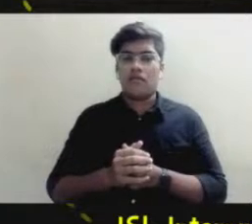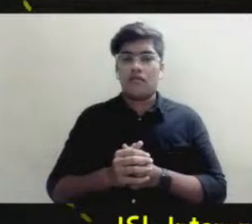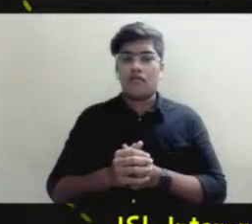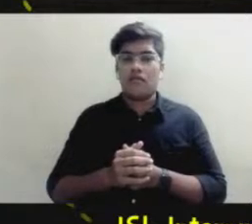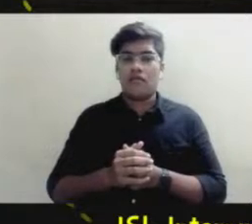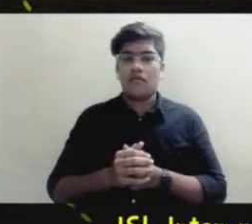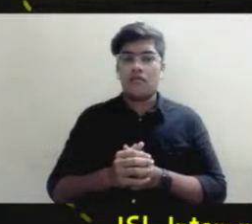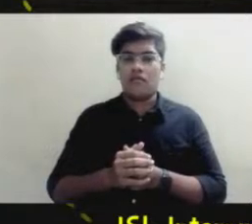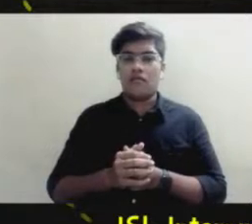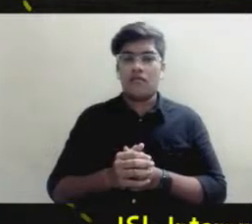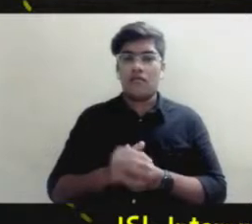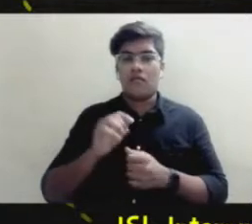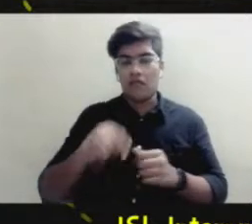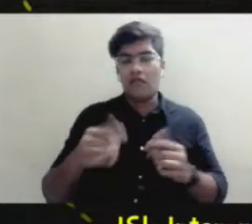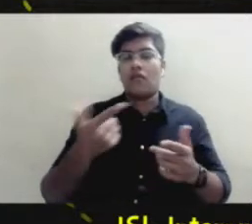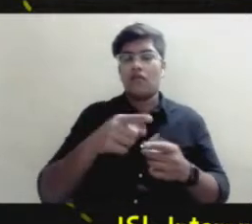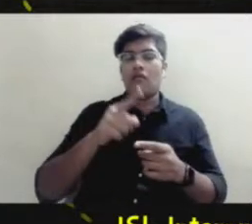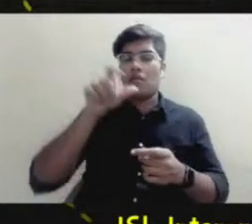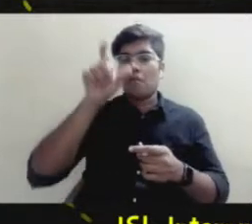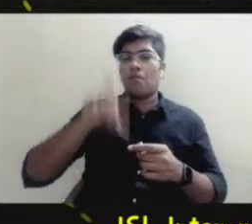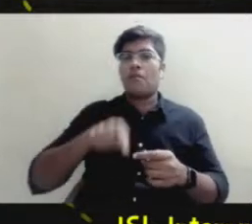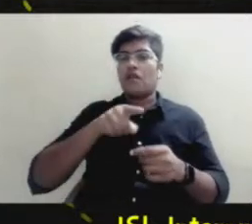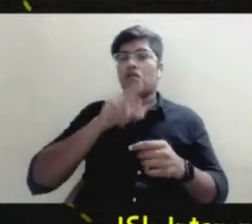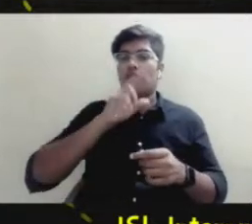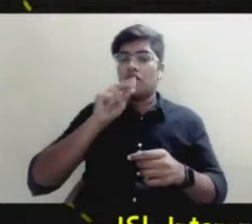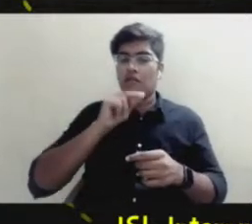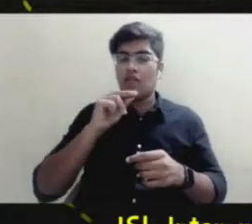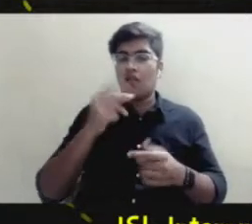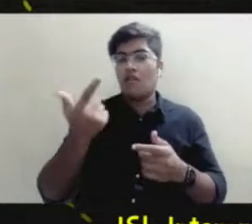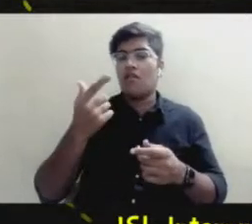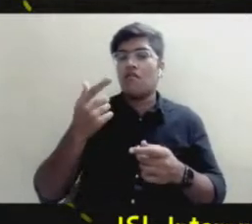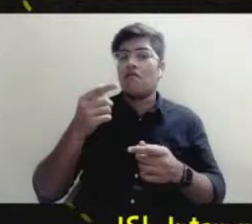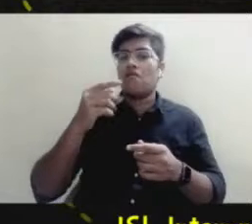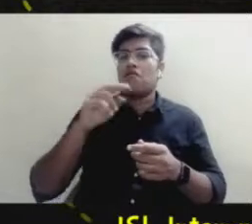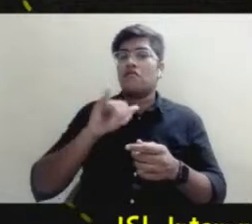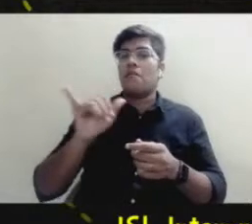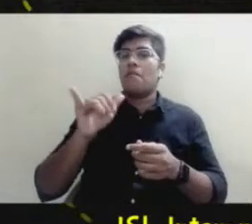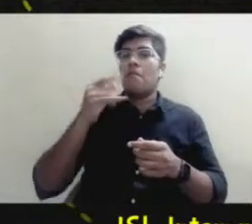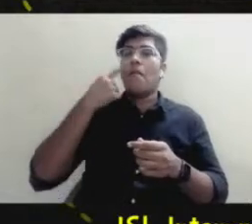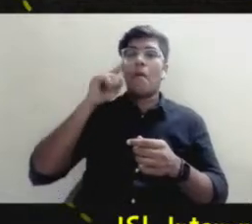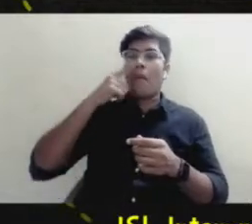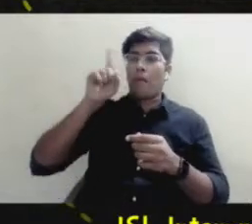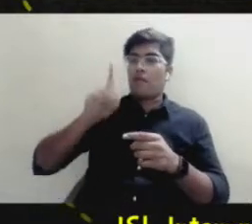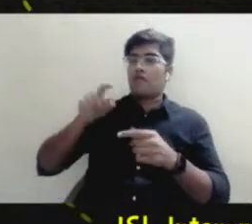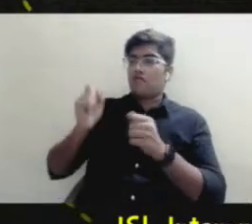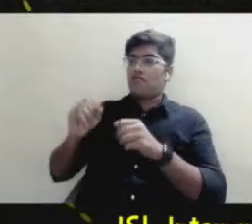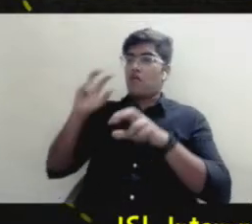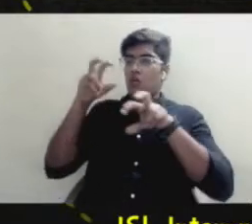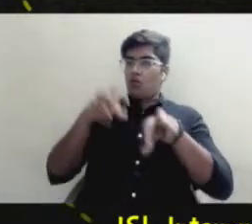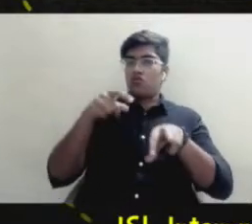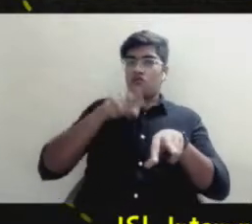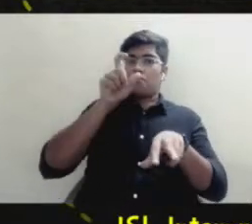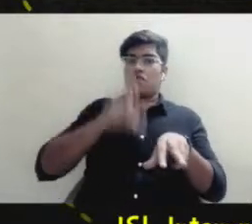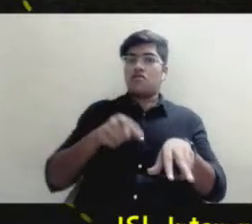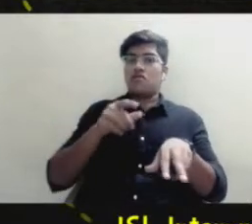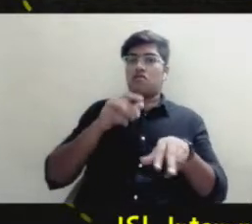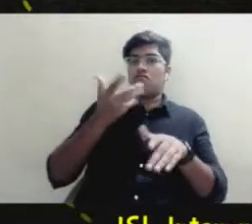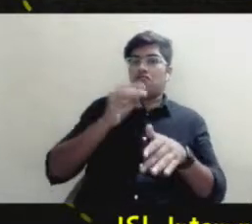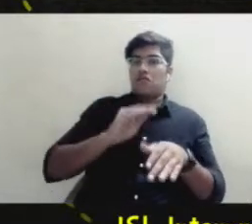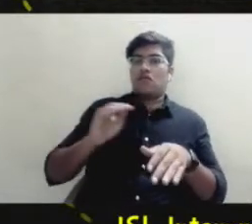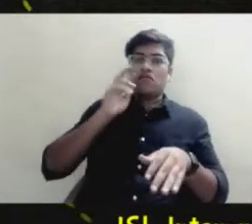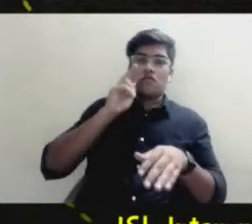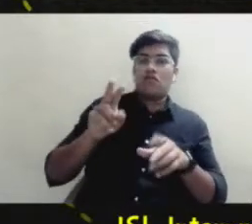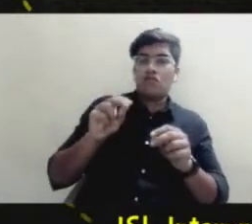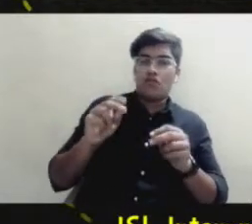parental guidance kind of vibe with Yes. the art. Yes. So, but those lyrics, what is the explicit nature of those lyrics though? See, a lot